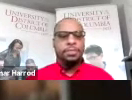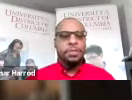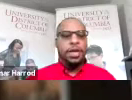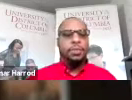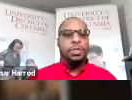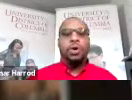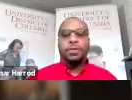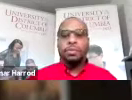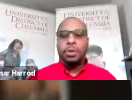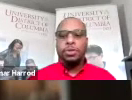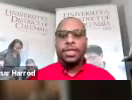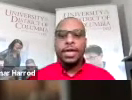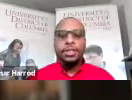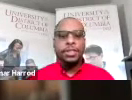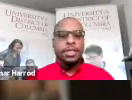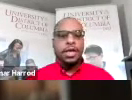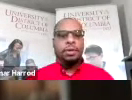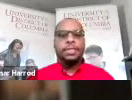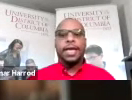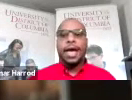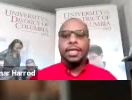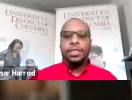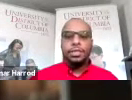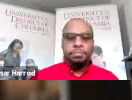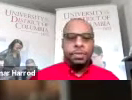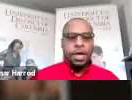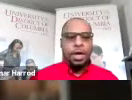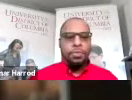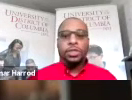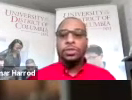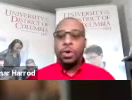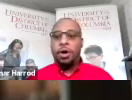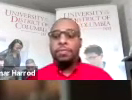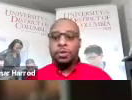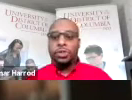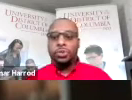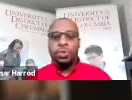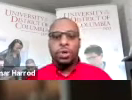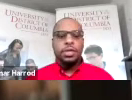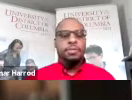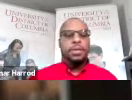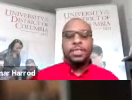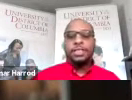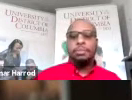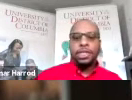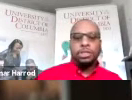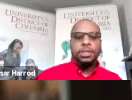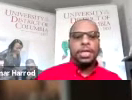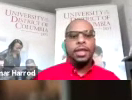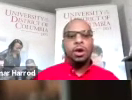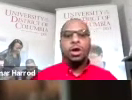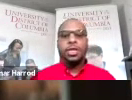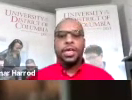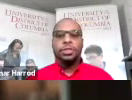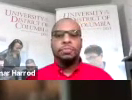sciences. We do offer computer science, psychology. We also do offer social work, business management,